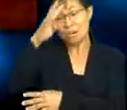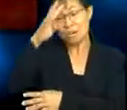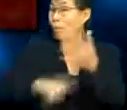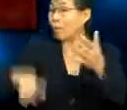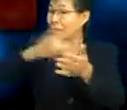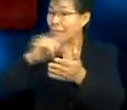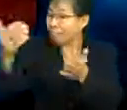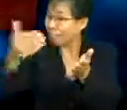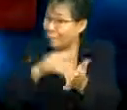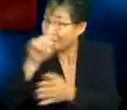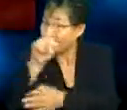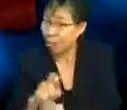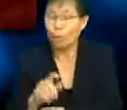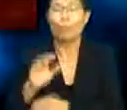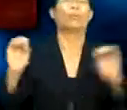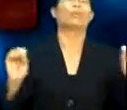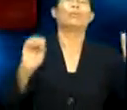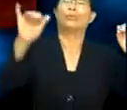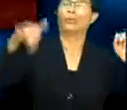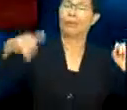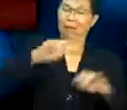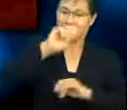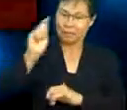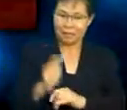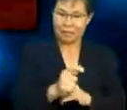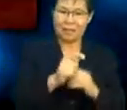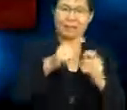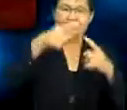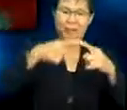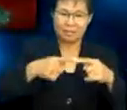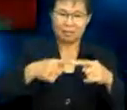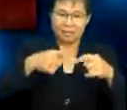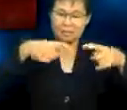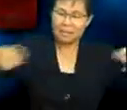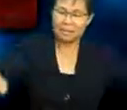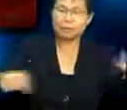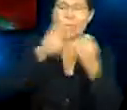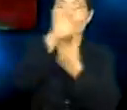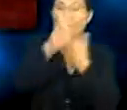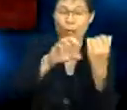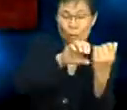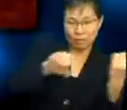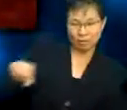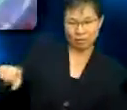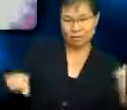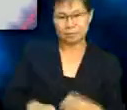him. What was that again? Oh yes, the types of blood